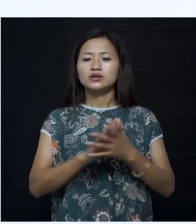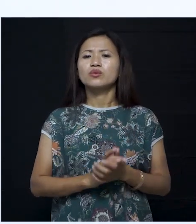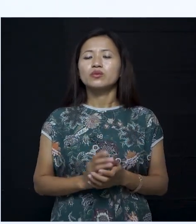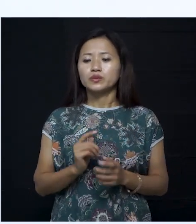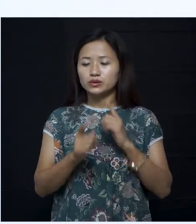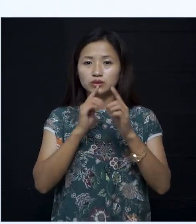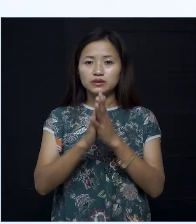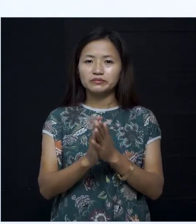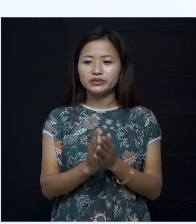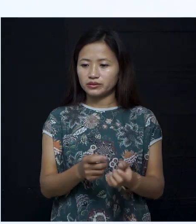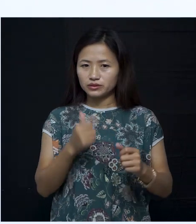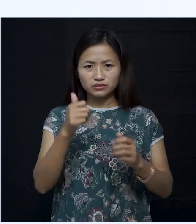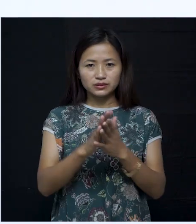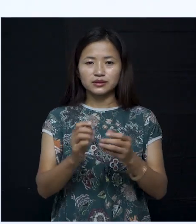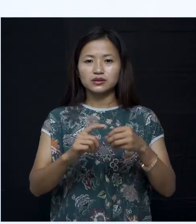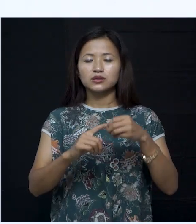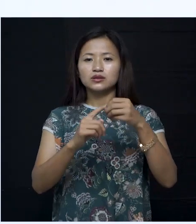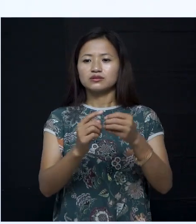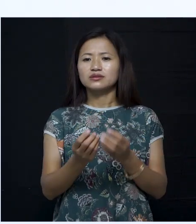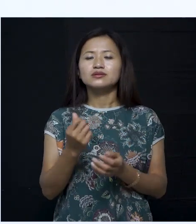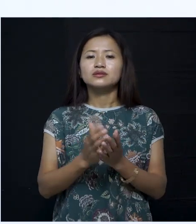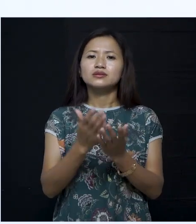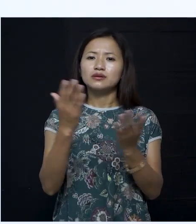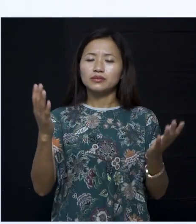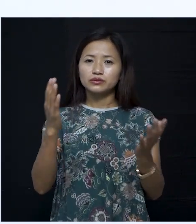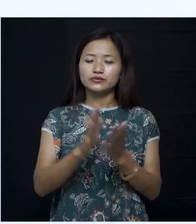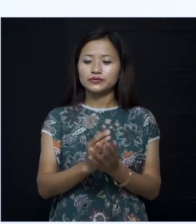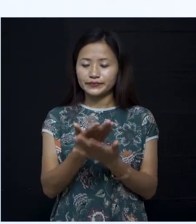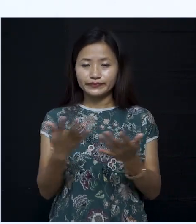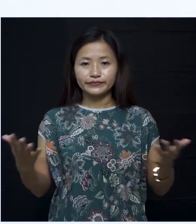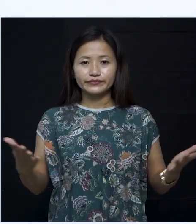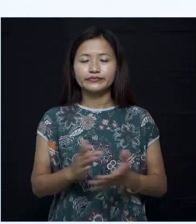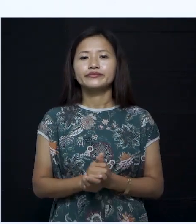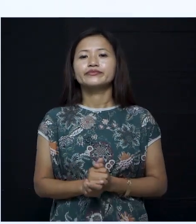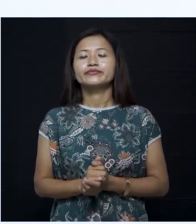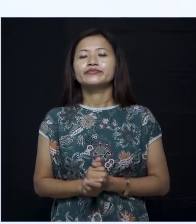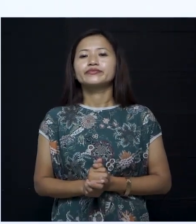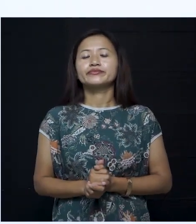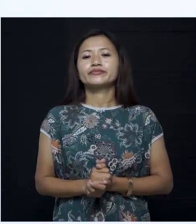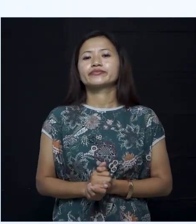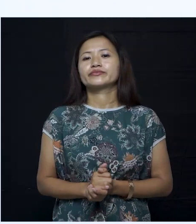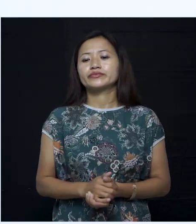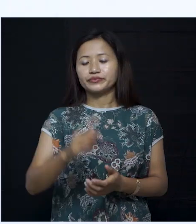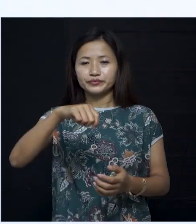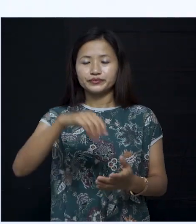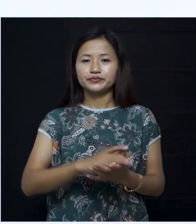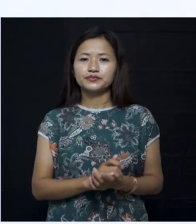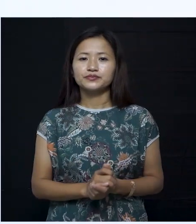is a quantity, isn't it? Quantity is the amount of something, okay? Quantity is the amount of something, and